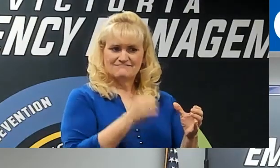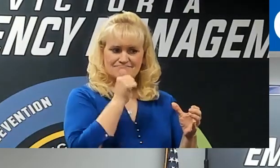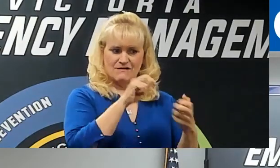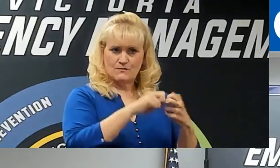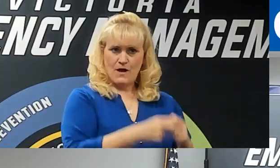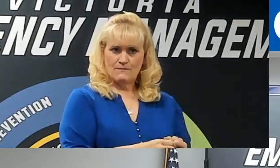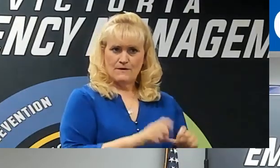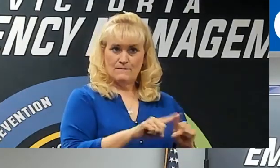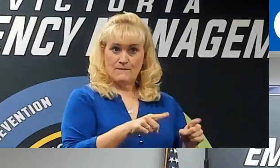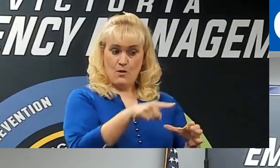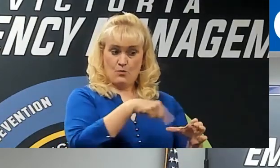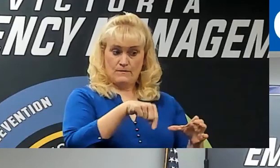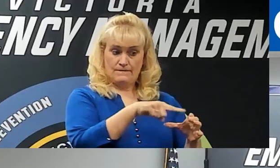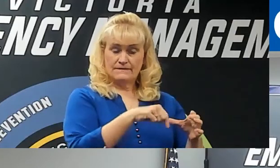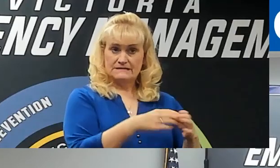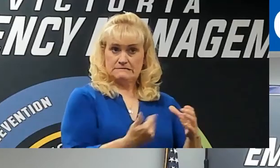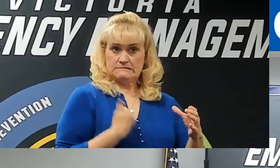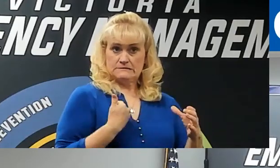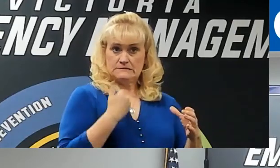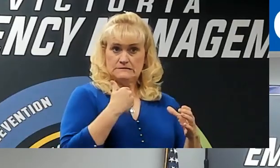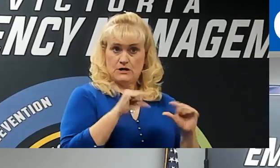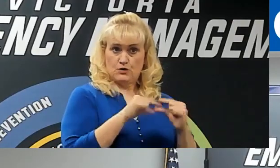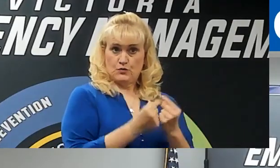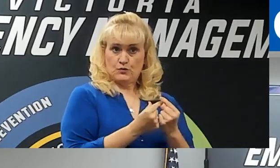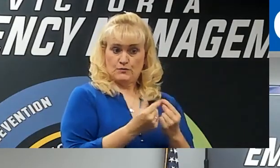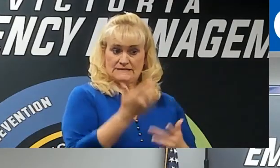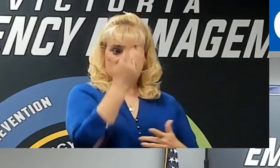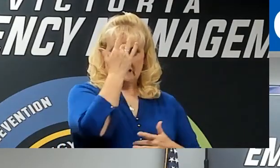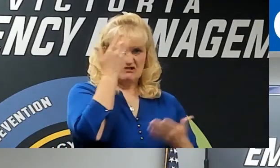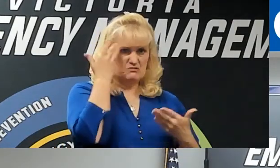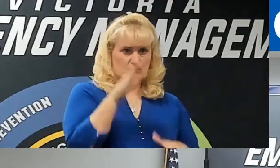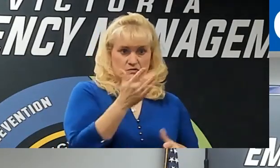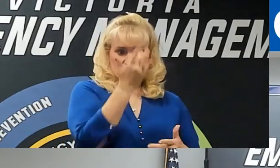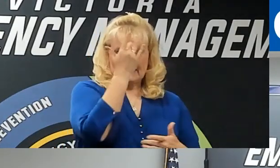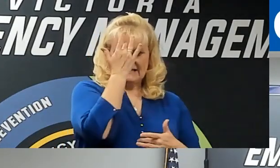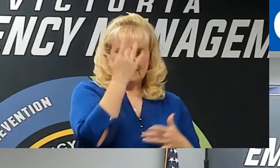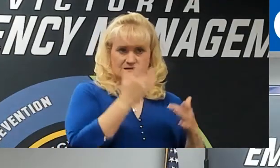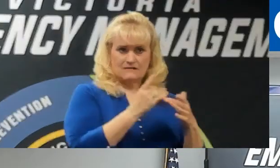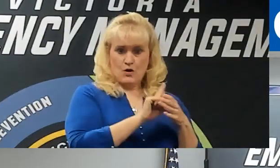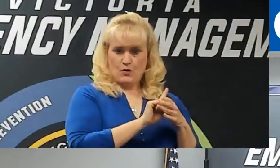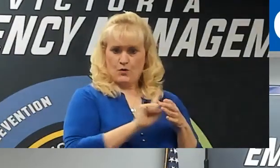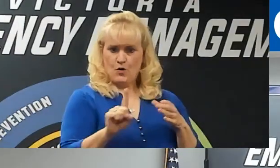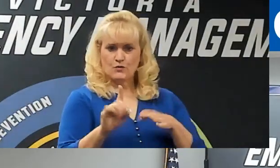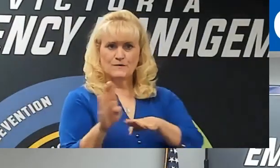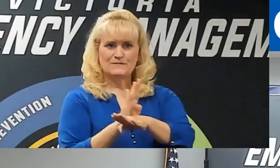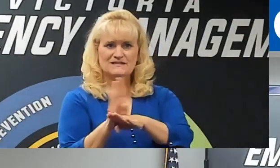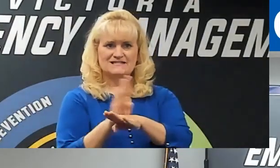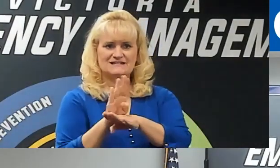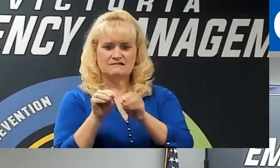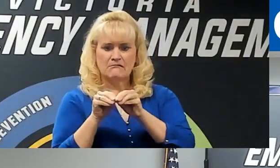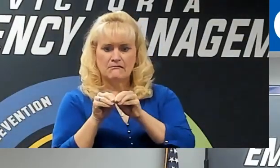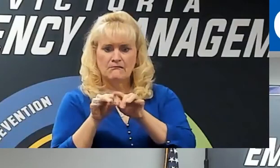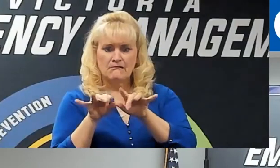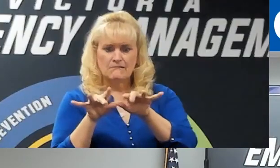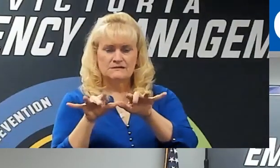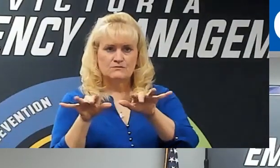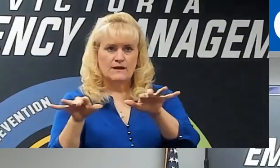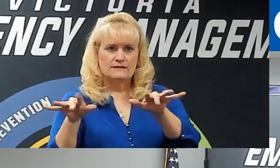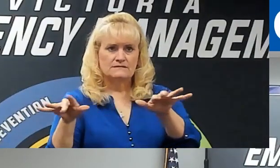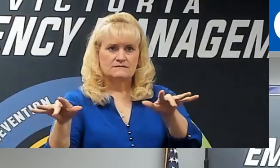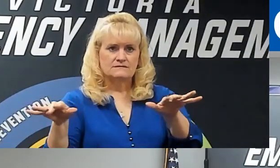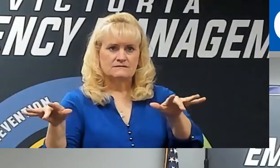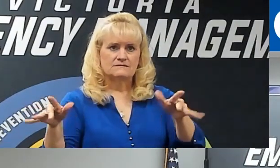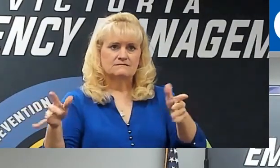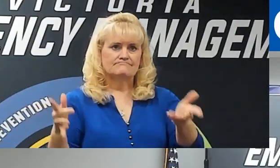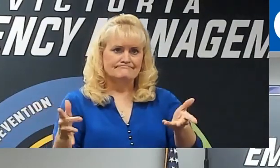choose to go into a business, knowing that they can spread the disease, that is a reason that businesses need